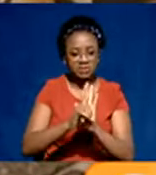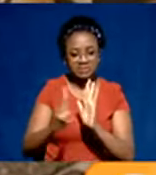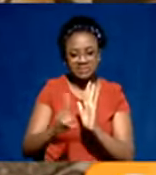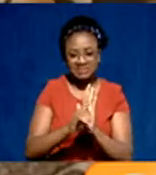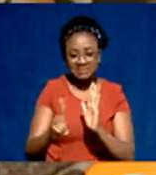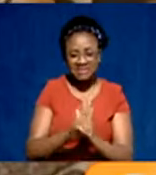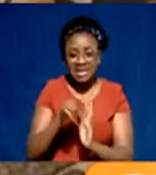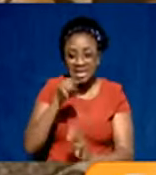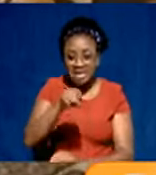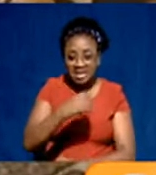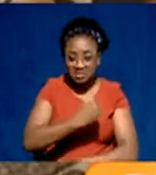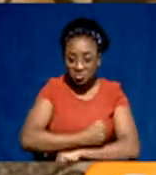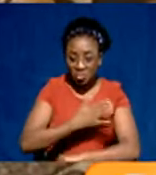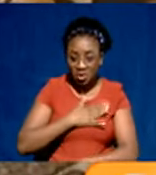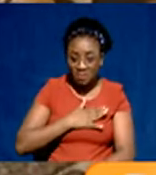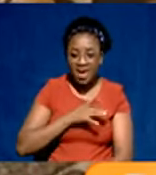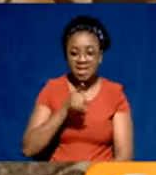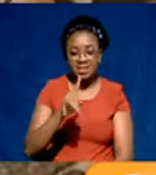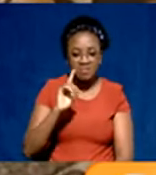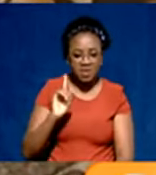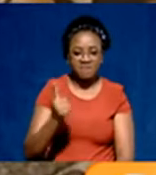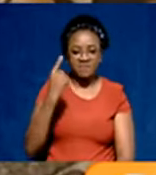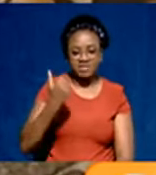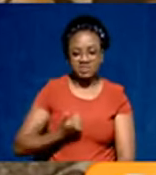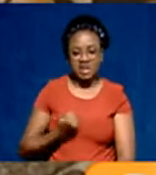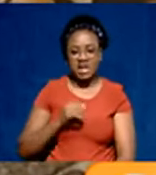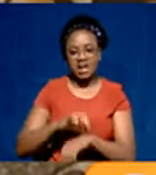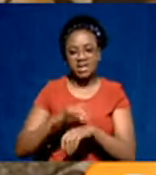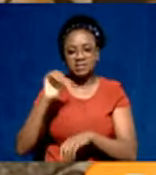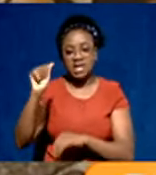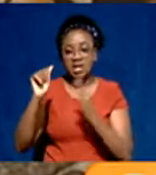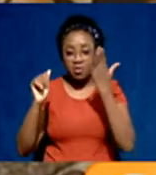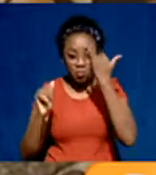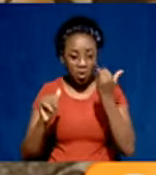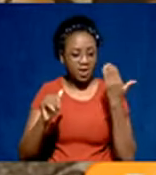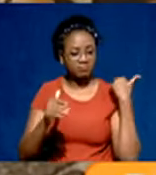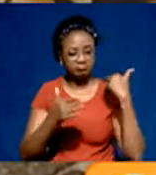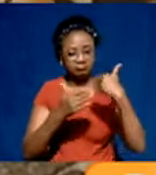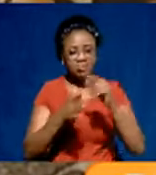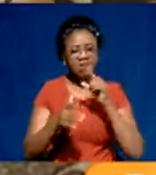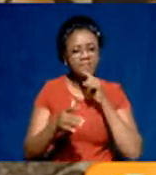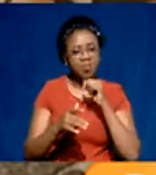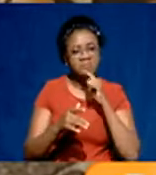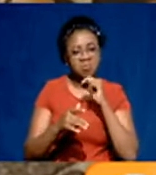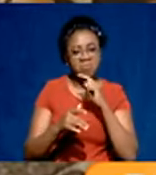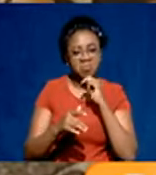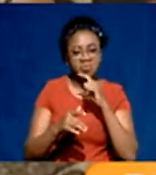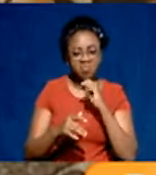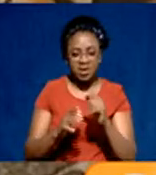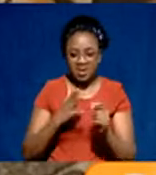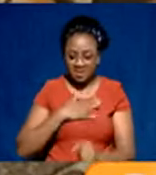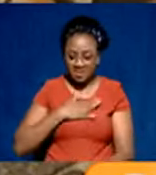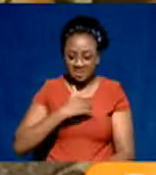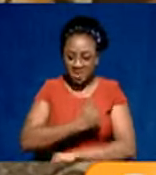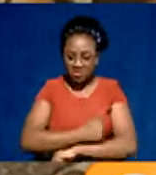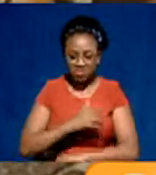for boys, but I am the first one to get an A, a girl, and my school is proud of me.